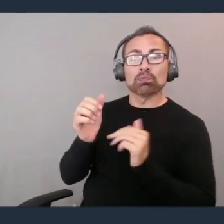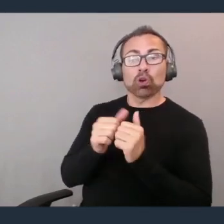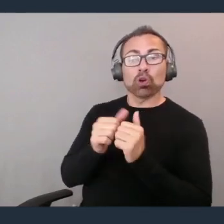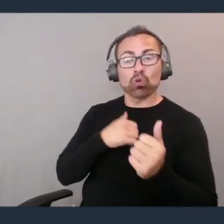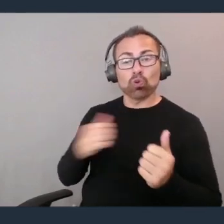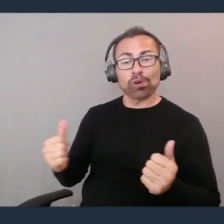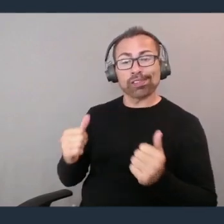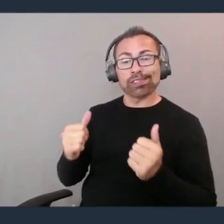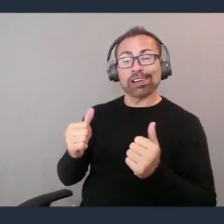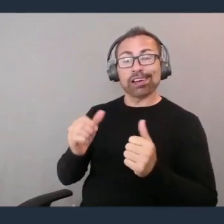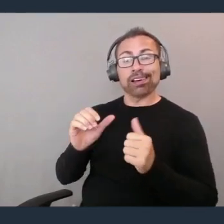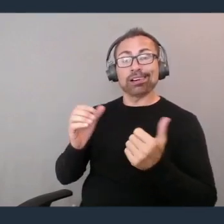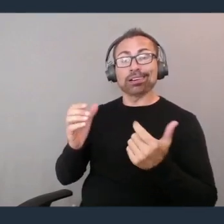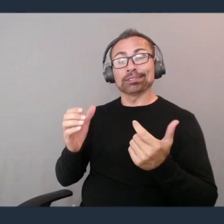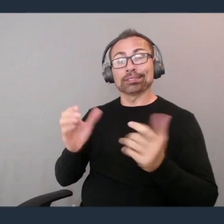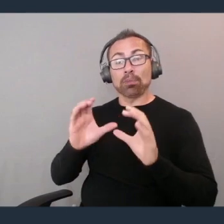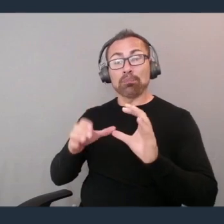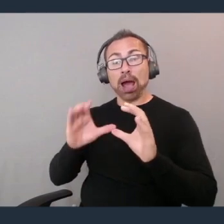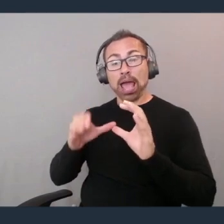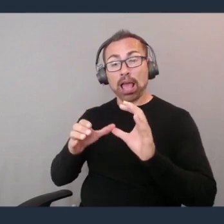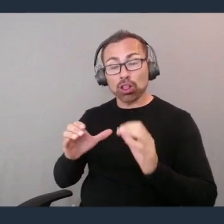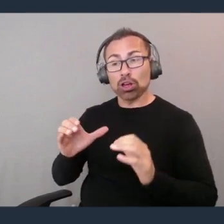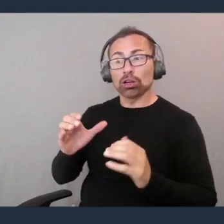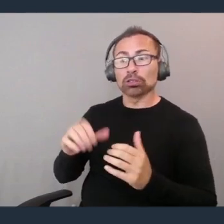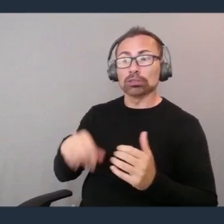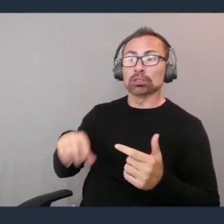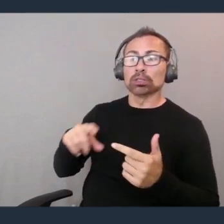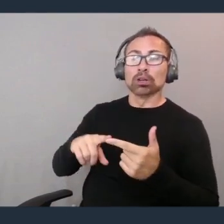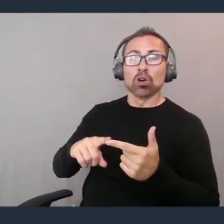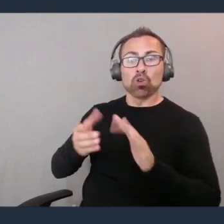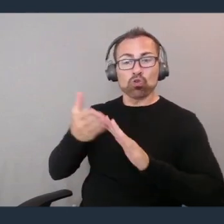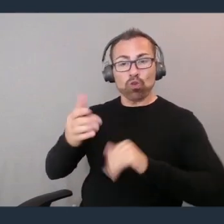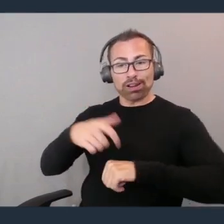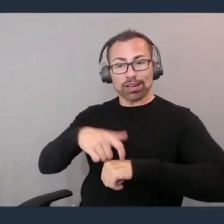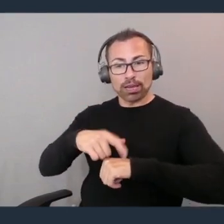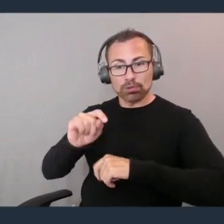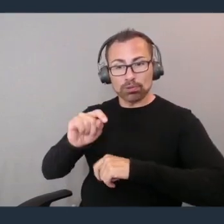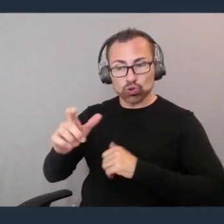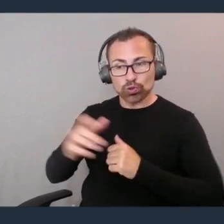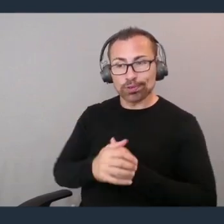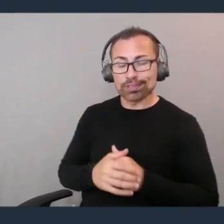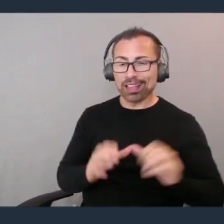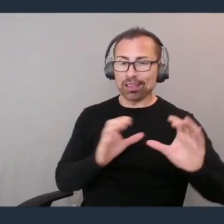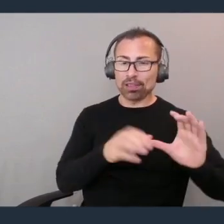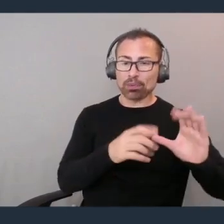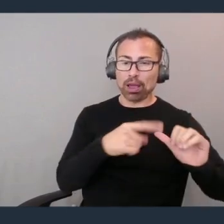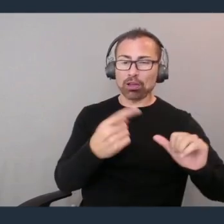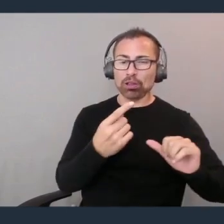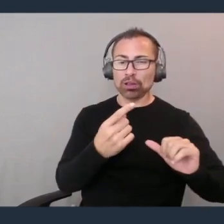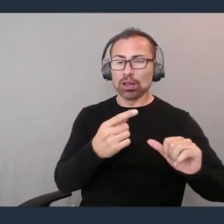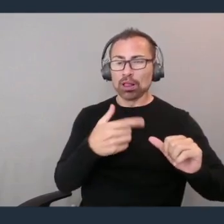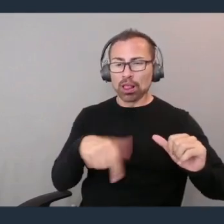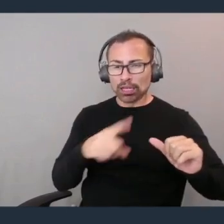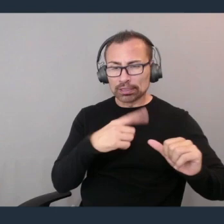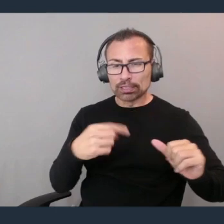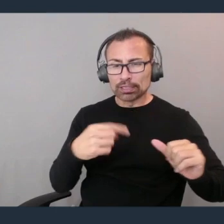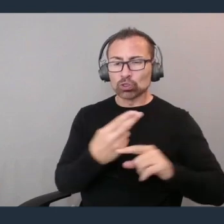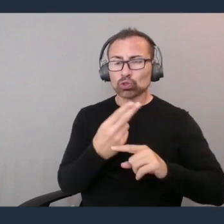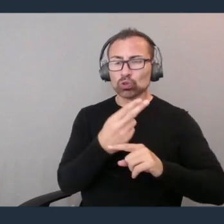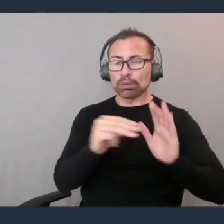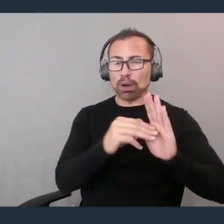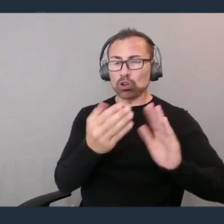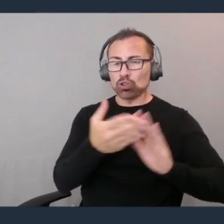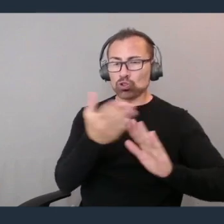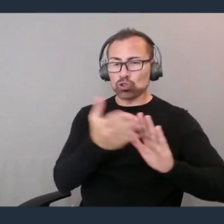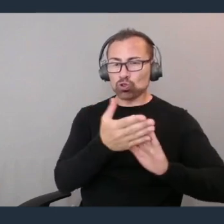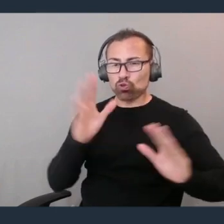tools. And the compiler allows us to take basically the models that you're running off the shelf and optimize them to run